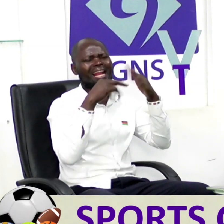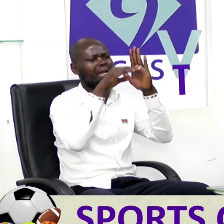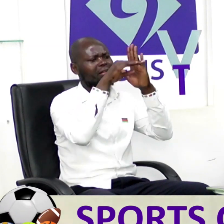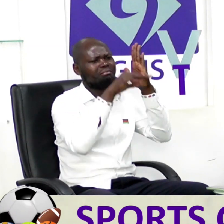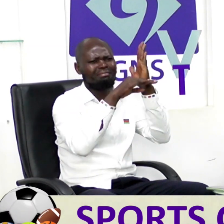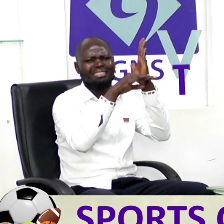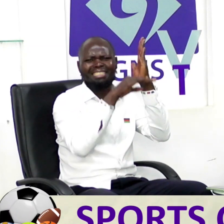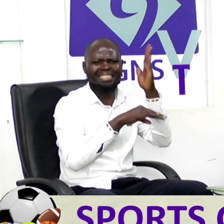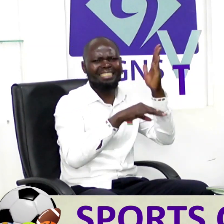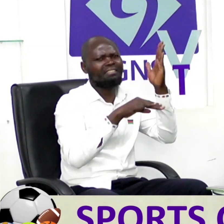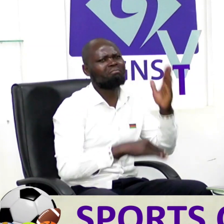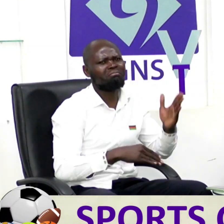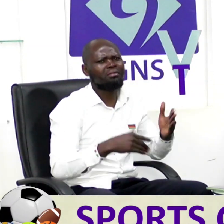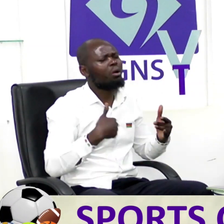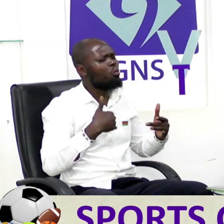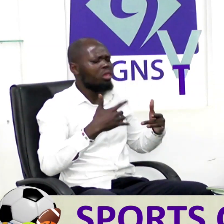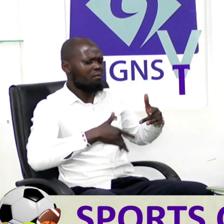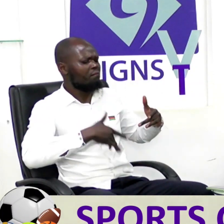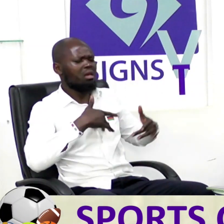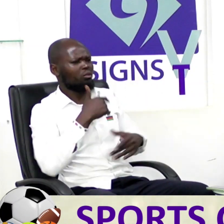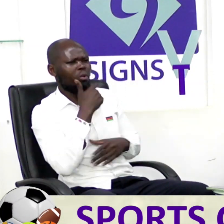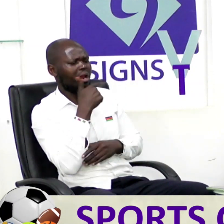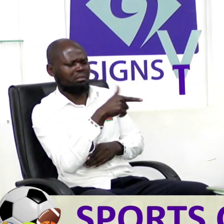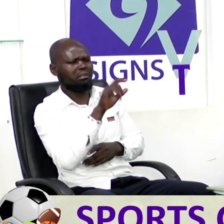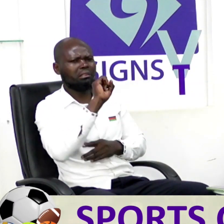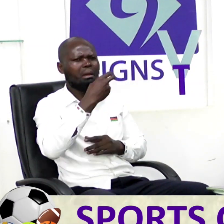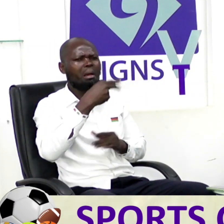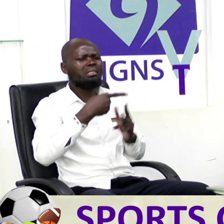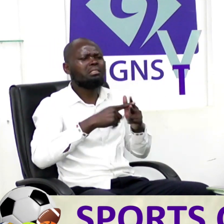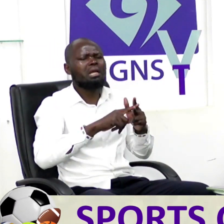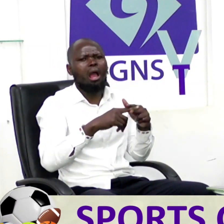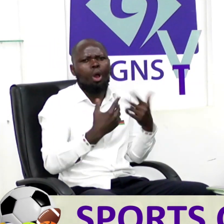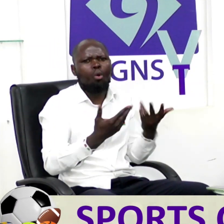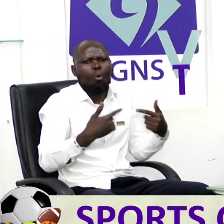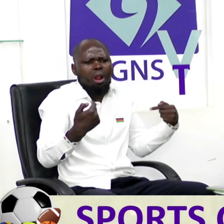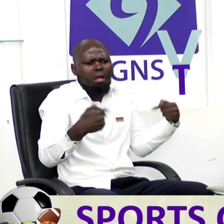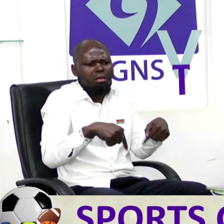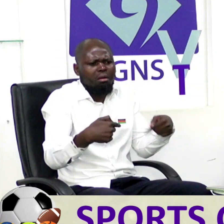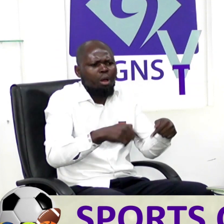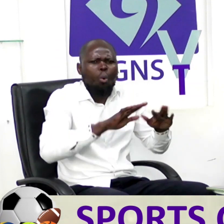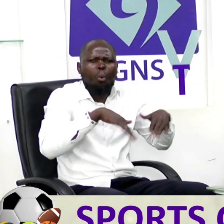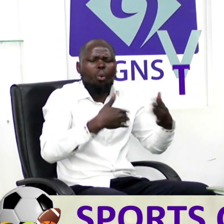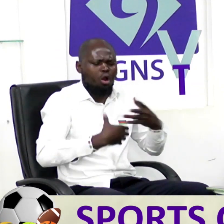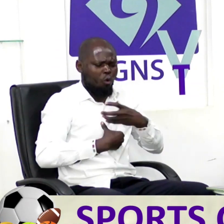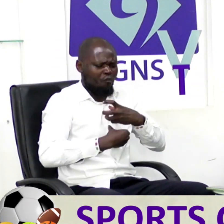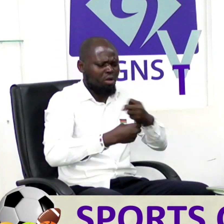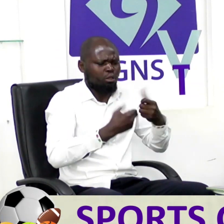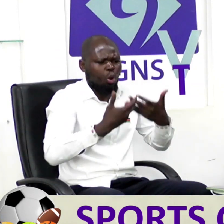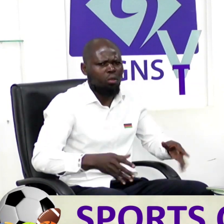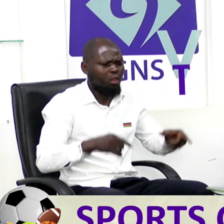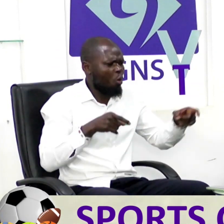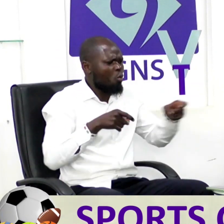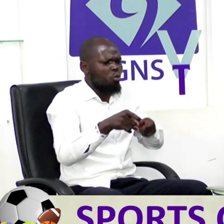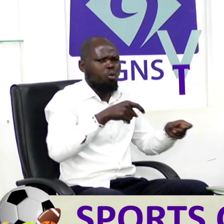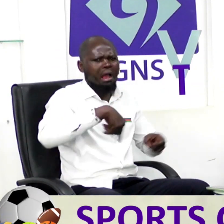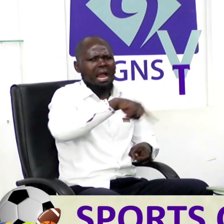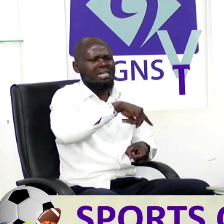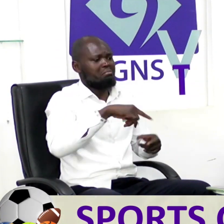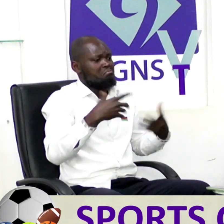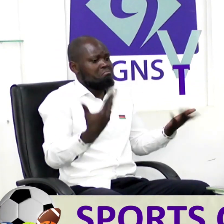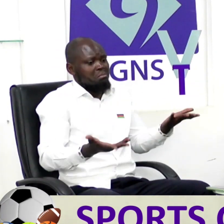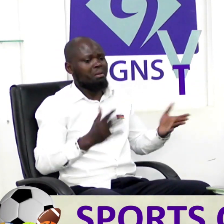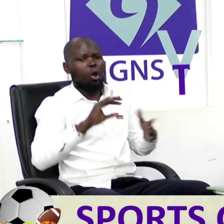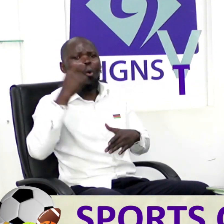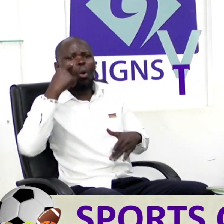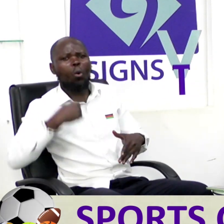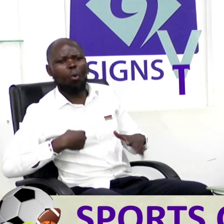they started getting stuck, and we see them on the bottom of the table. What do you think Shabana lost? Is